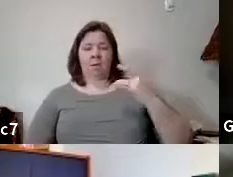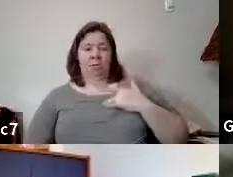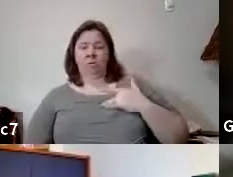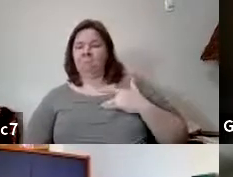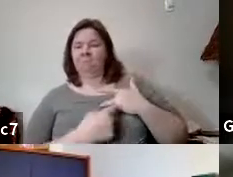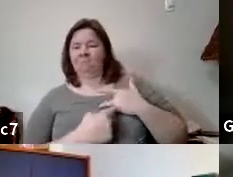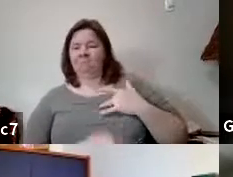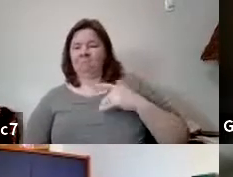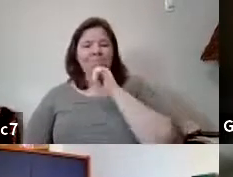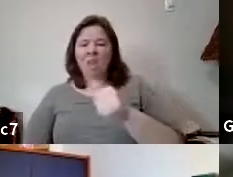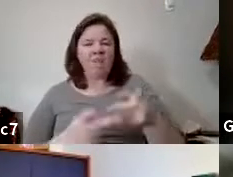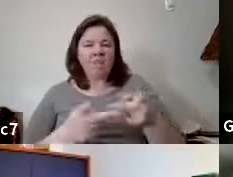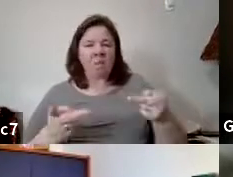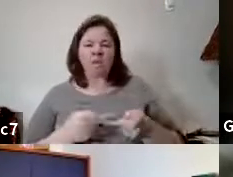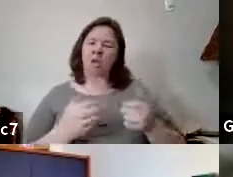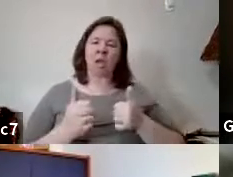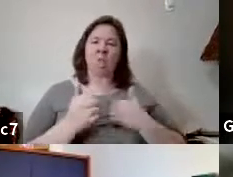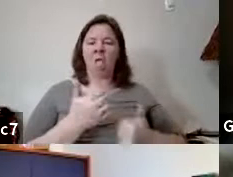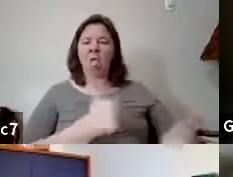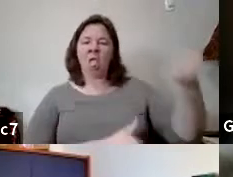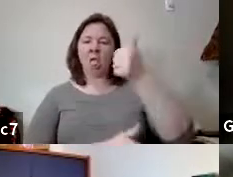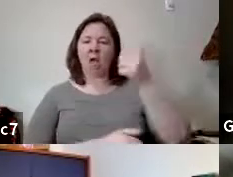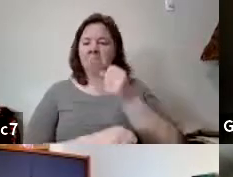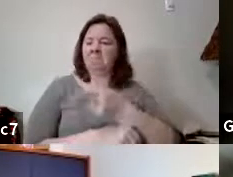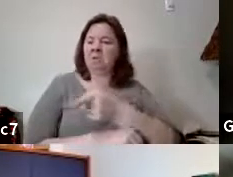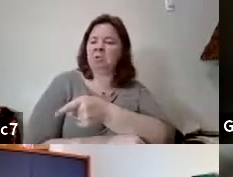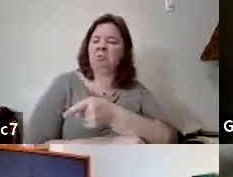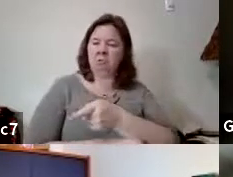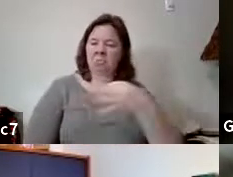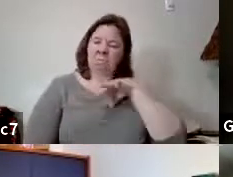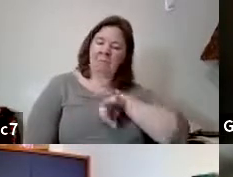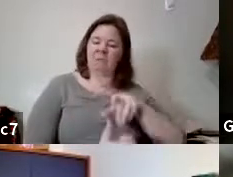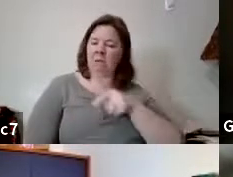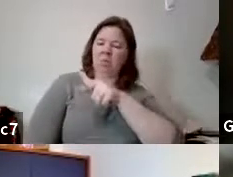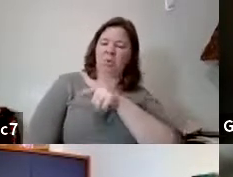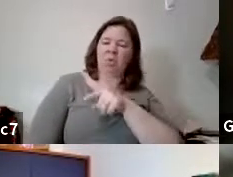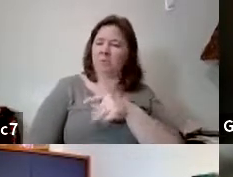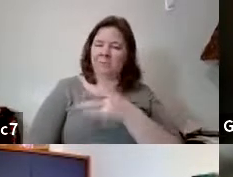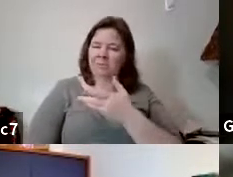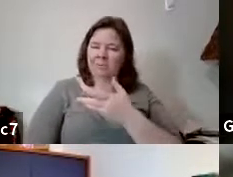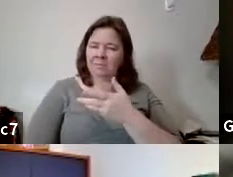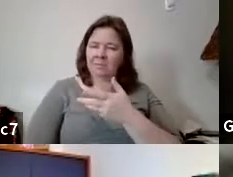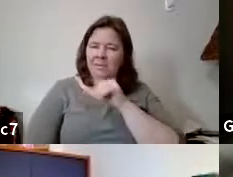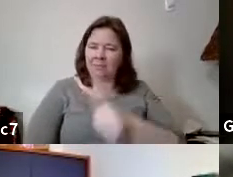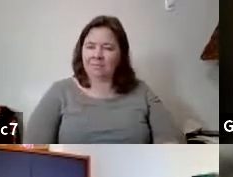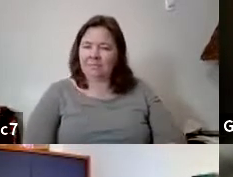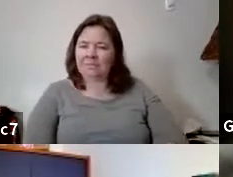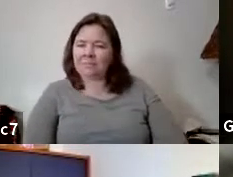It's not coming from a position where I'm going to be necessarily benefiting from what I'm doing. So